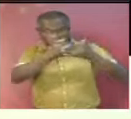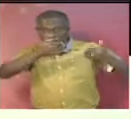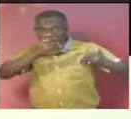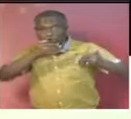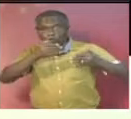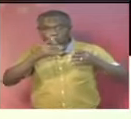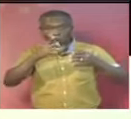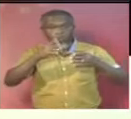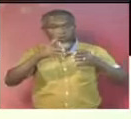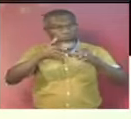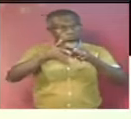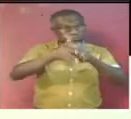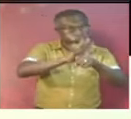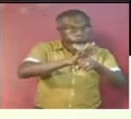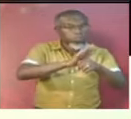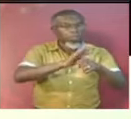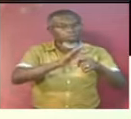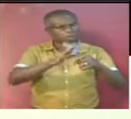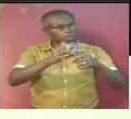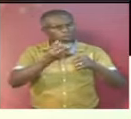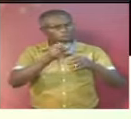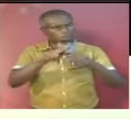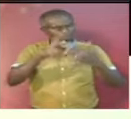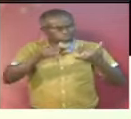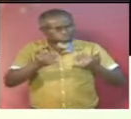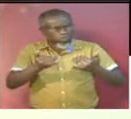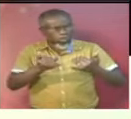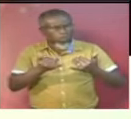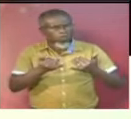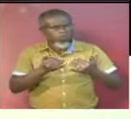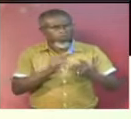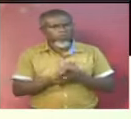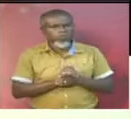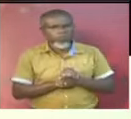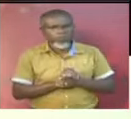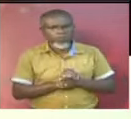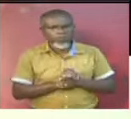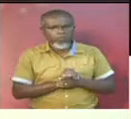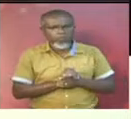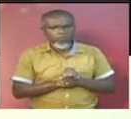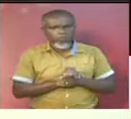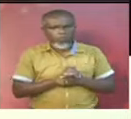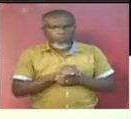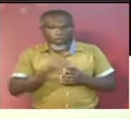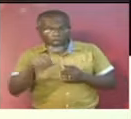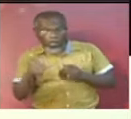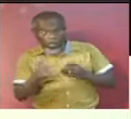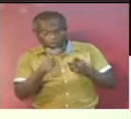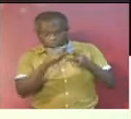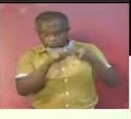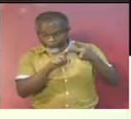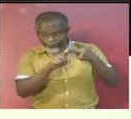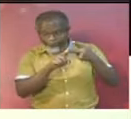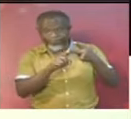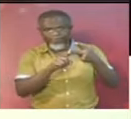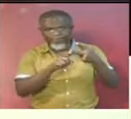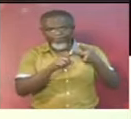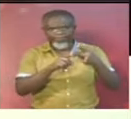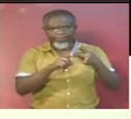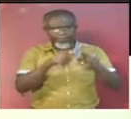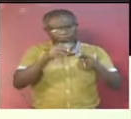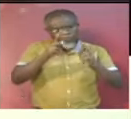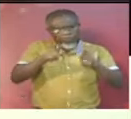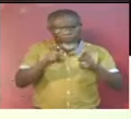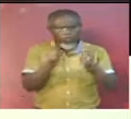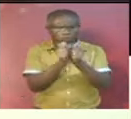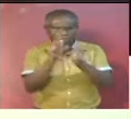fearful of what's happening? And secondly, when can we expect persons with comorbidities to be accommodated for the